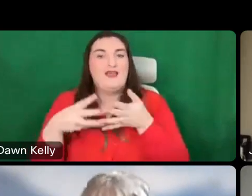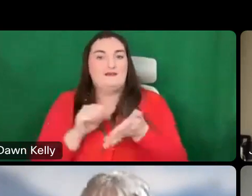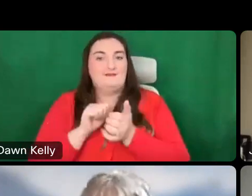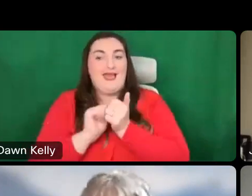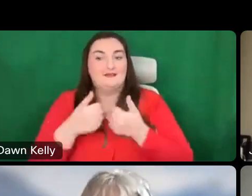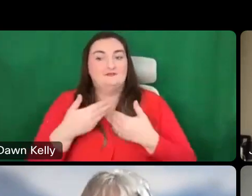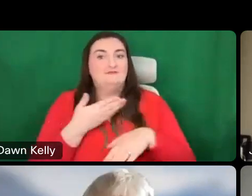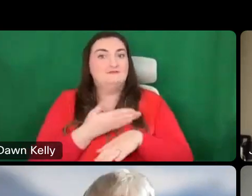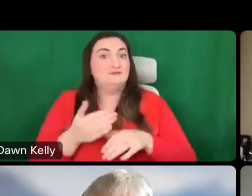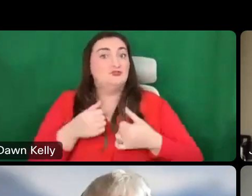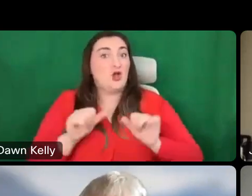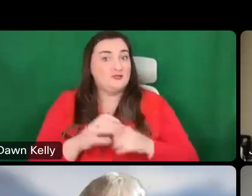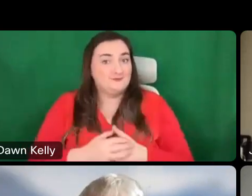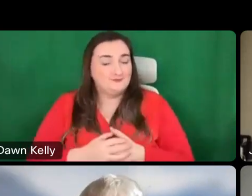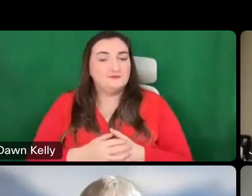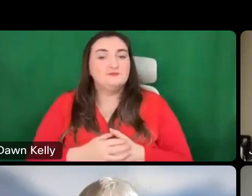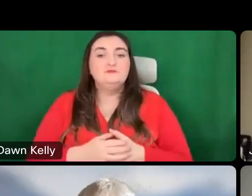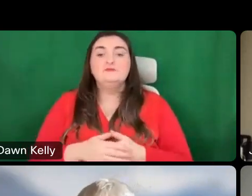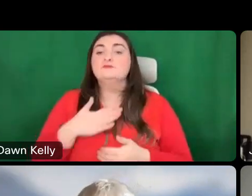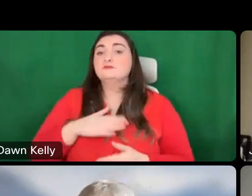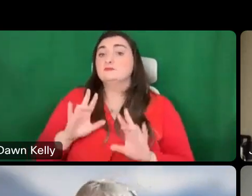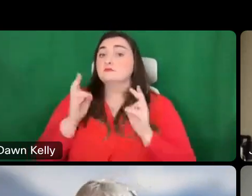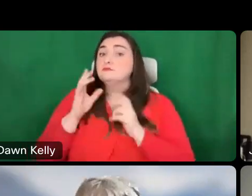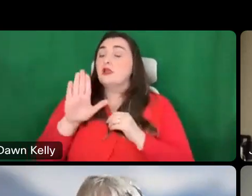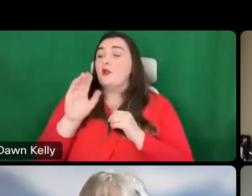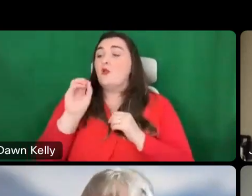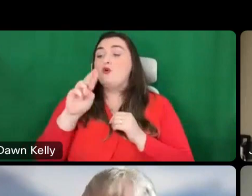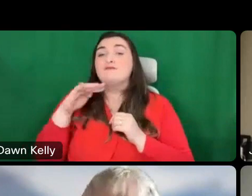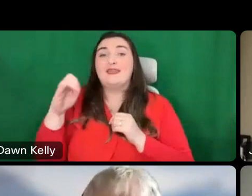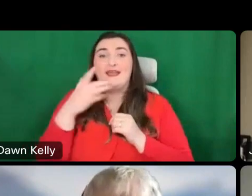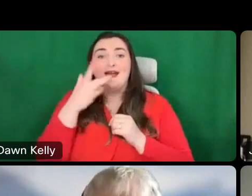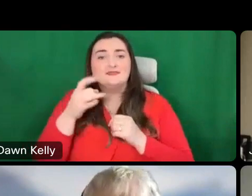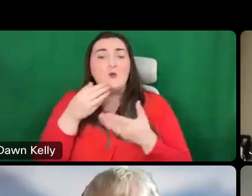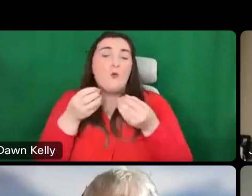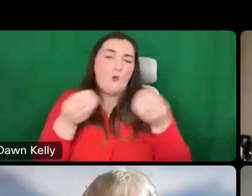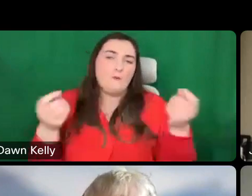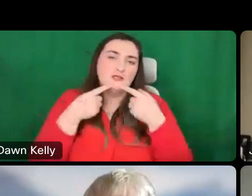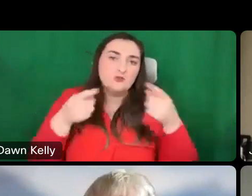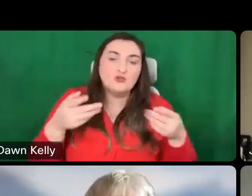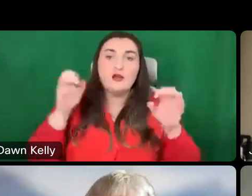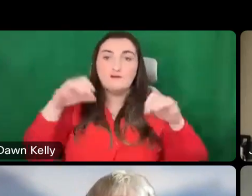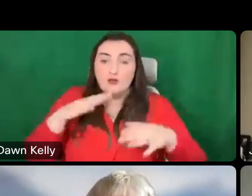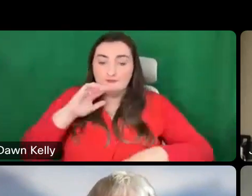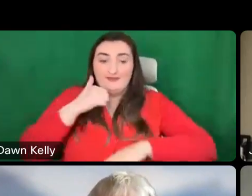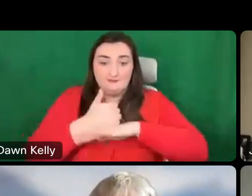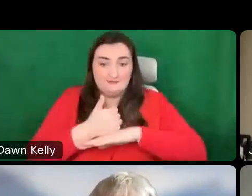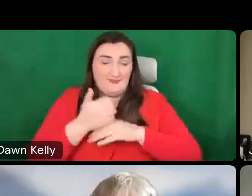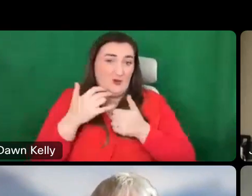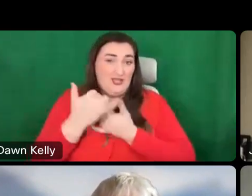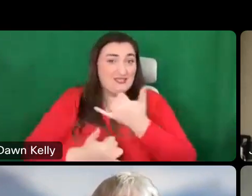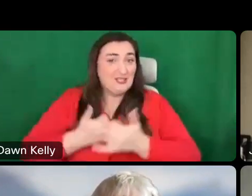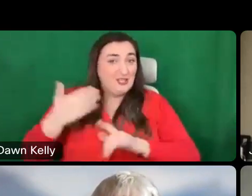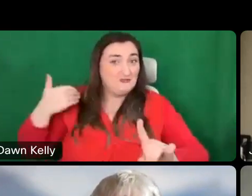Jack. Lorraine, I might just ask you about, you know, that open disclosure obviously has been in place for many years, you